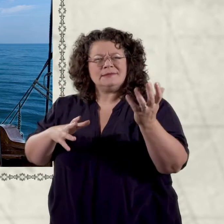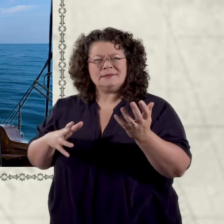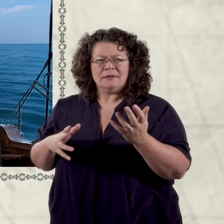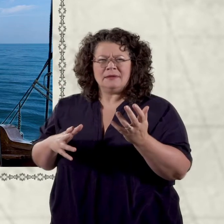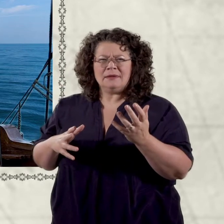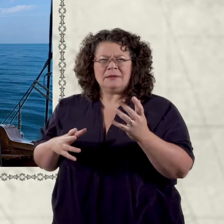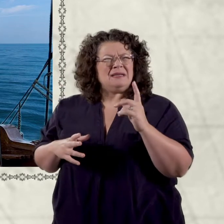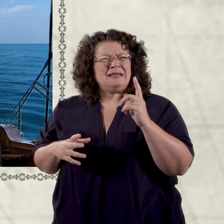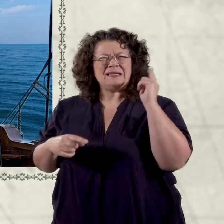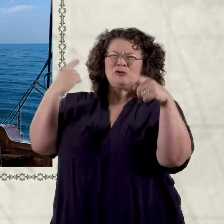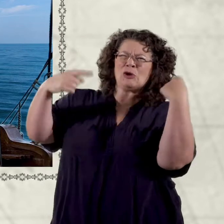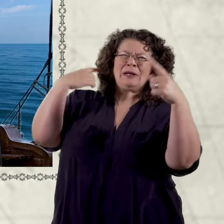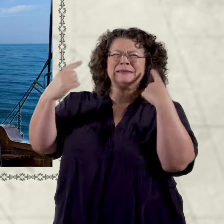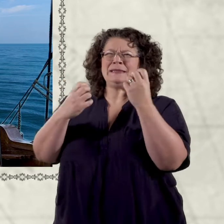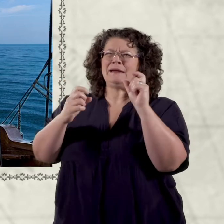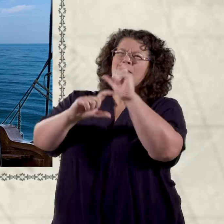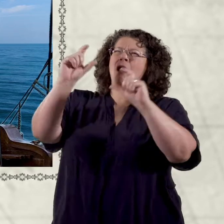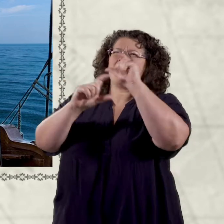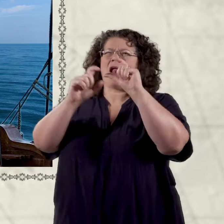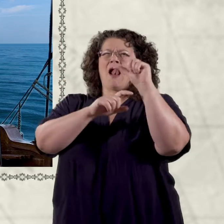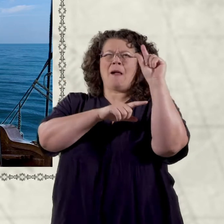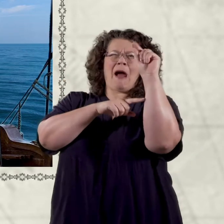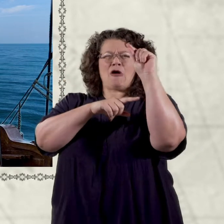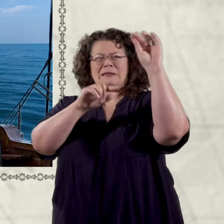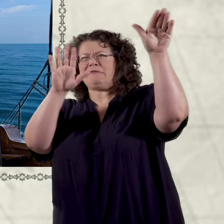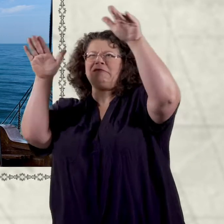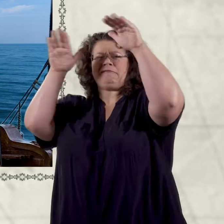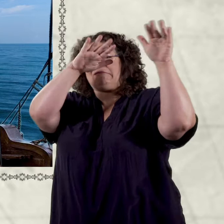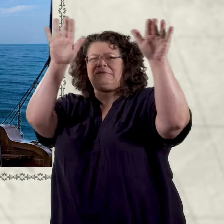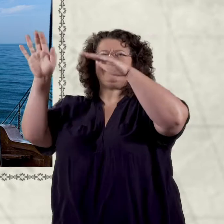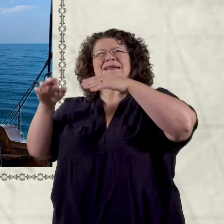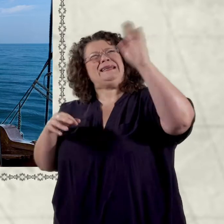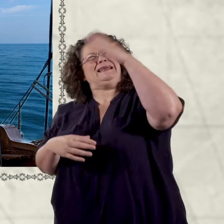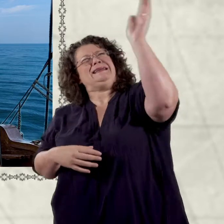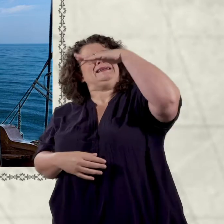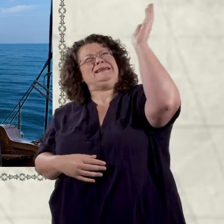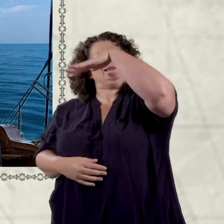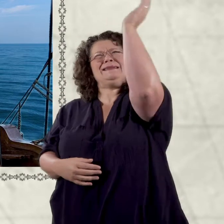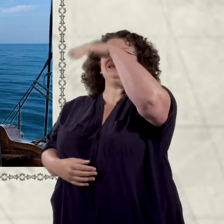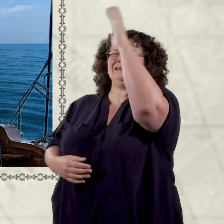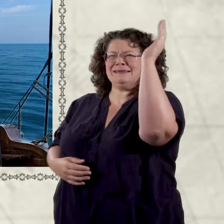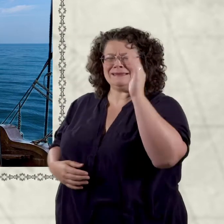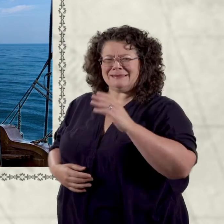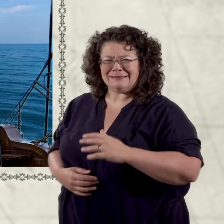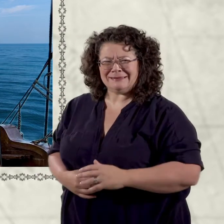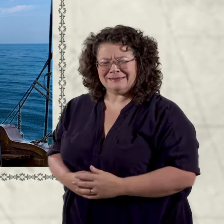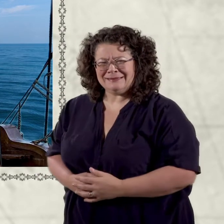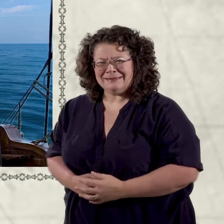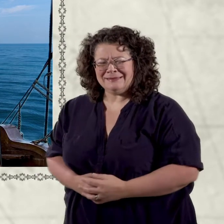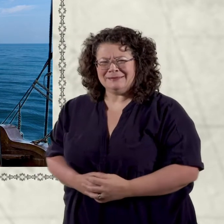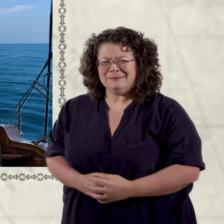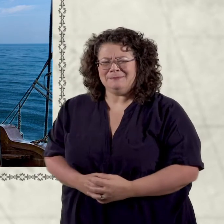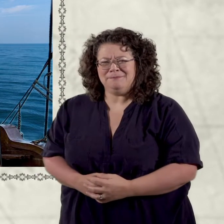a colourful, noisy parrot flies above me, screeching loudly. Get away, will you?